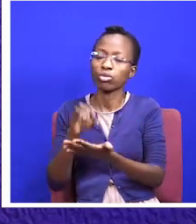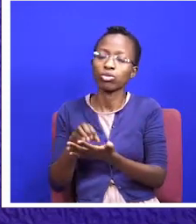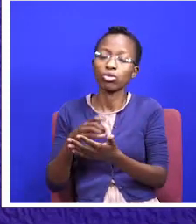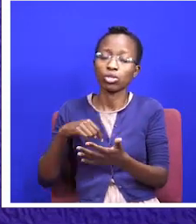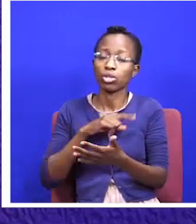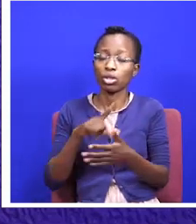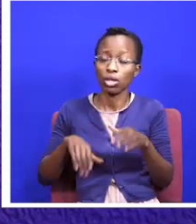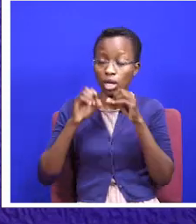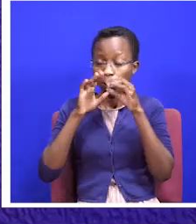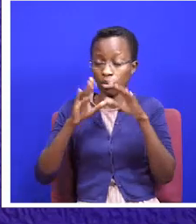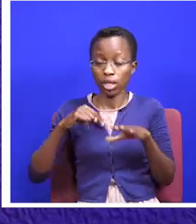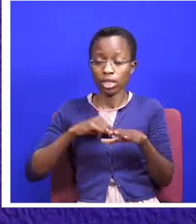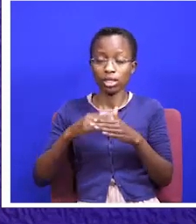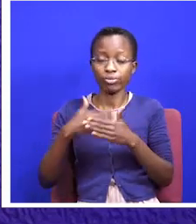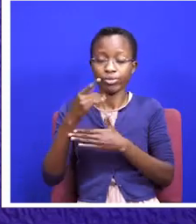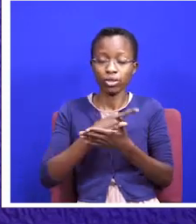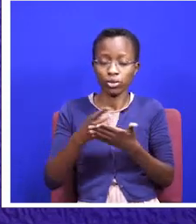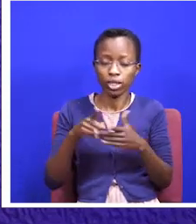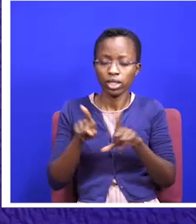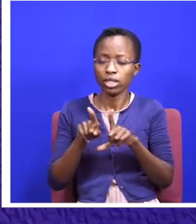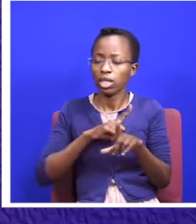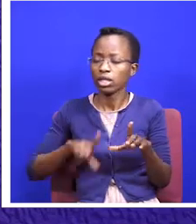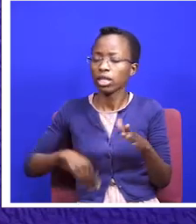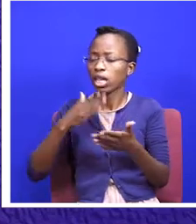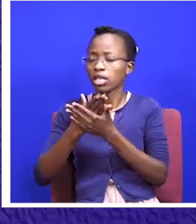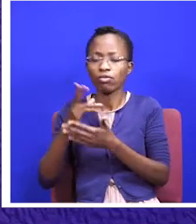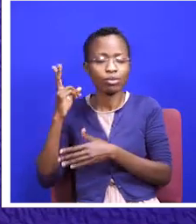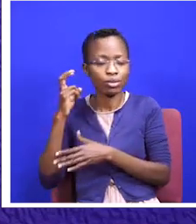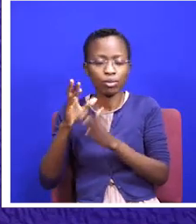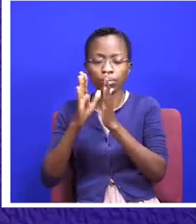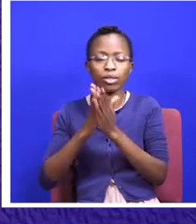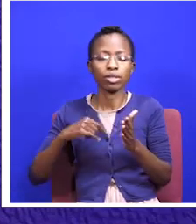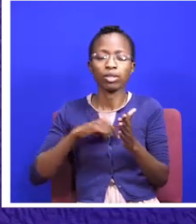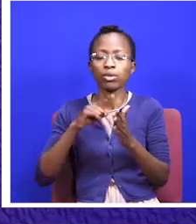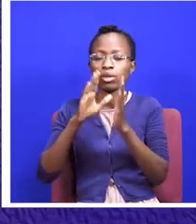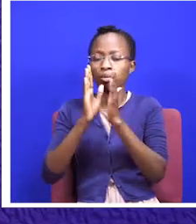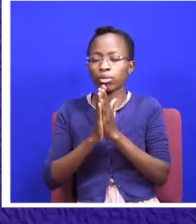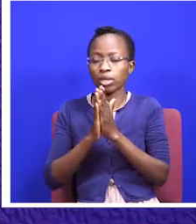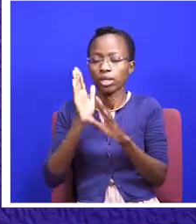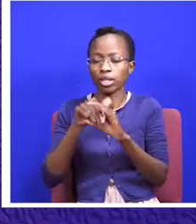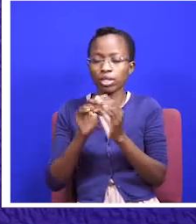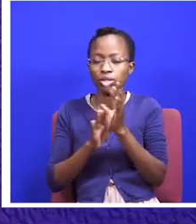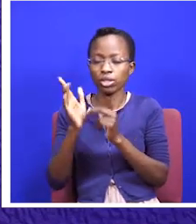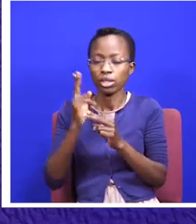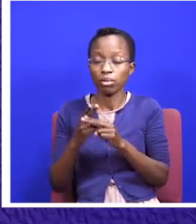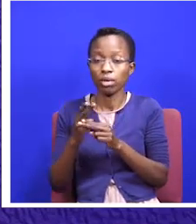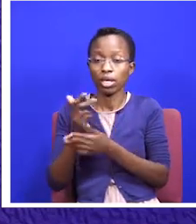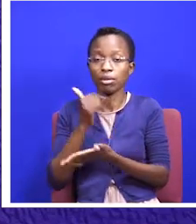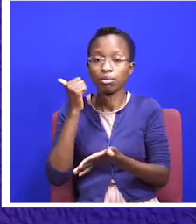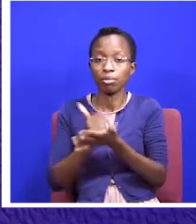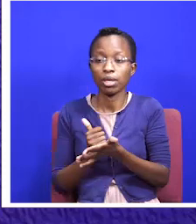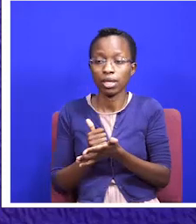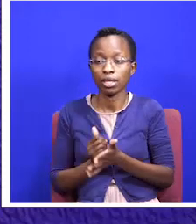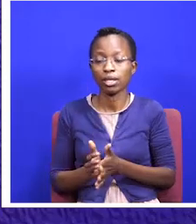our situations. Bless us in this coming week. And we thank you for hearing our prayer. We pray this in